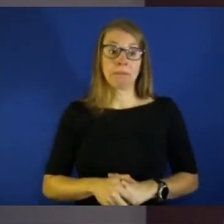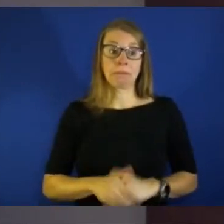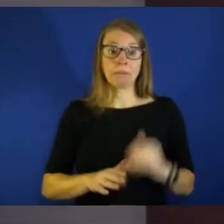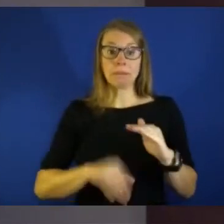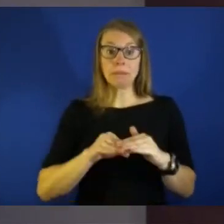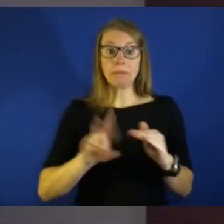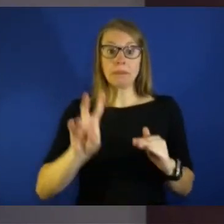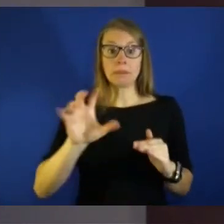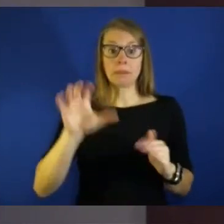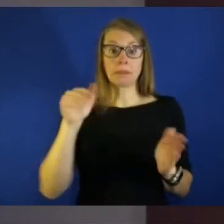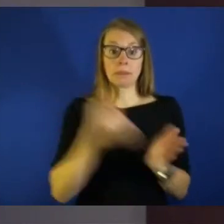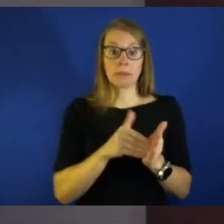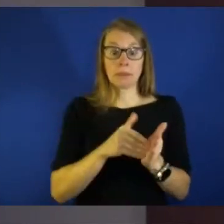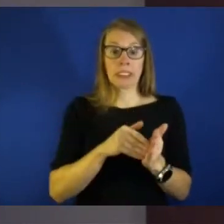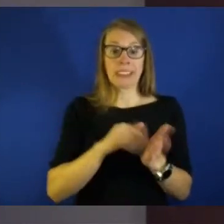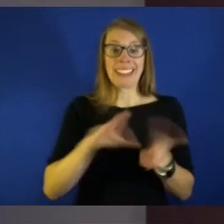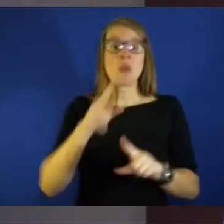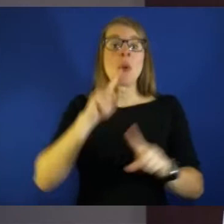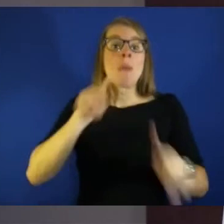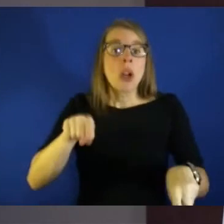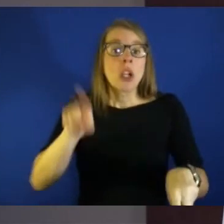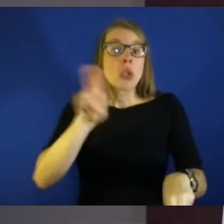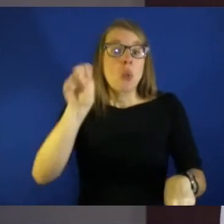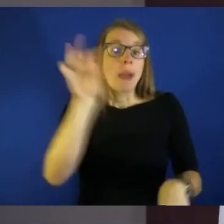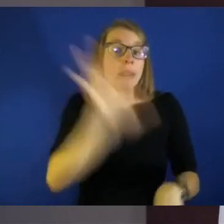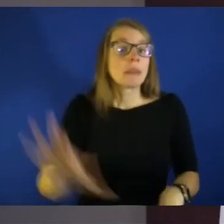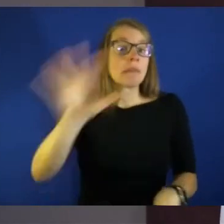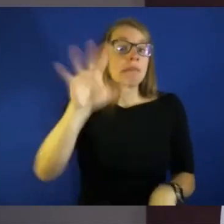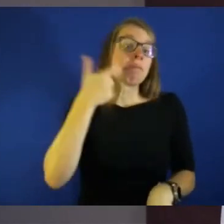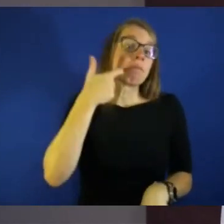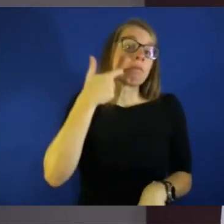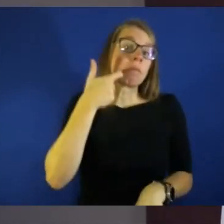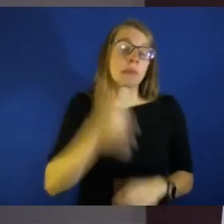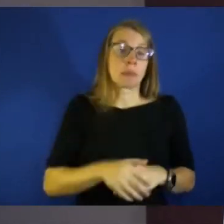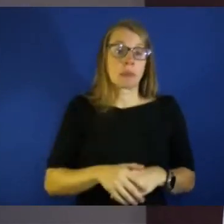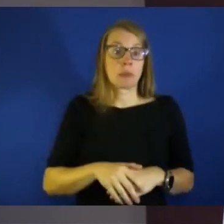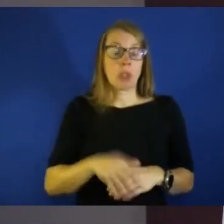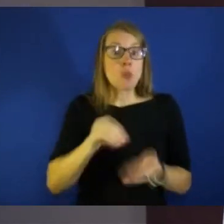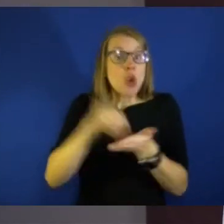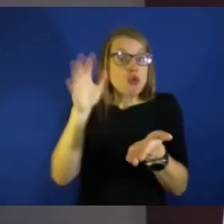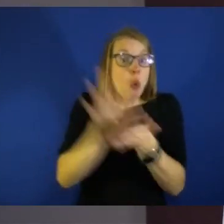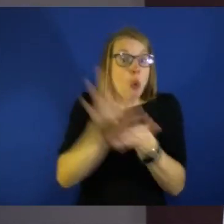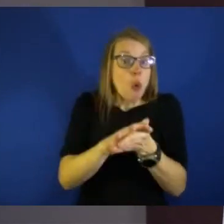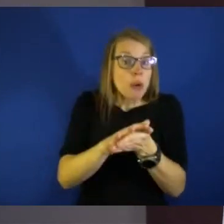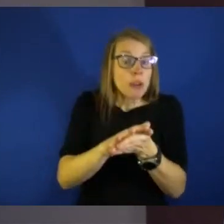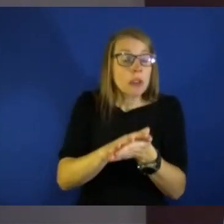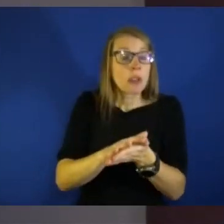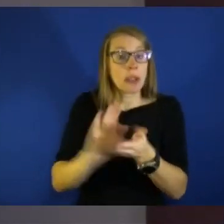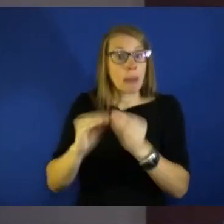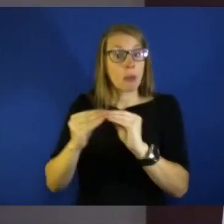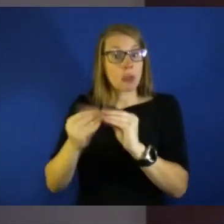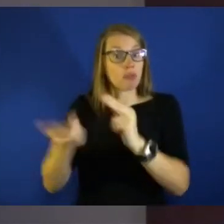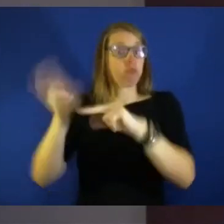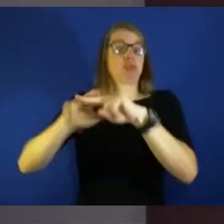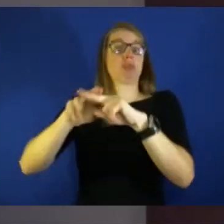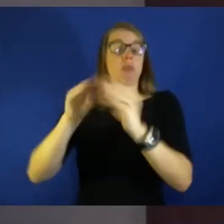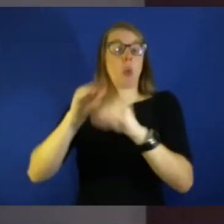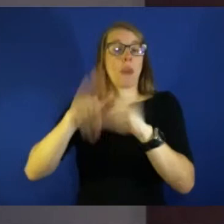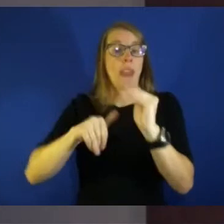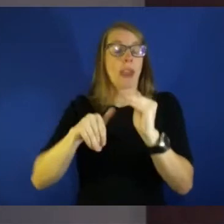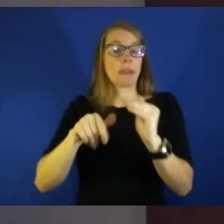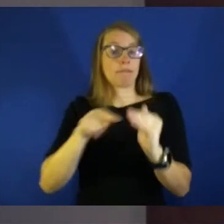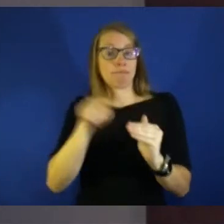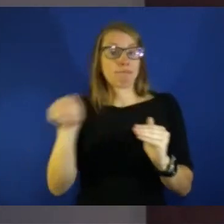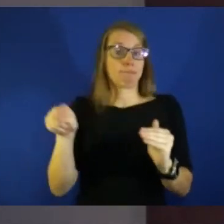deaths recorded in the U.S. not long ago. That's recorded. The numbers are certainly higher than just the numbers